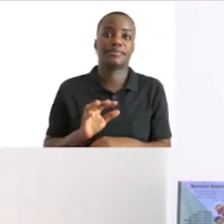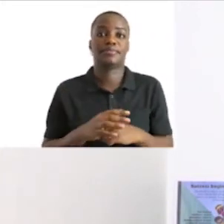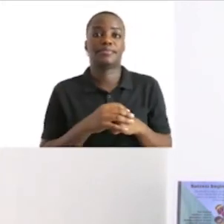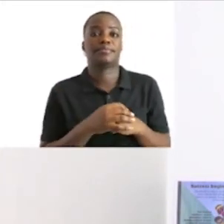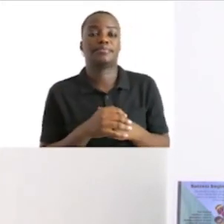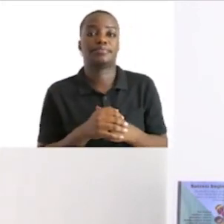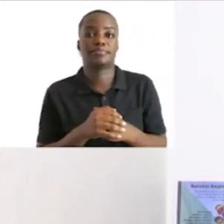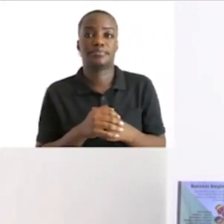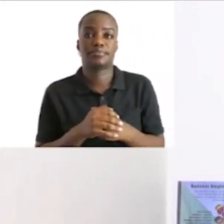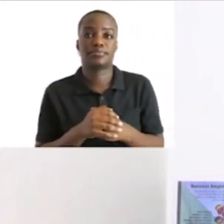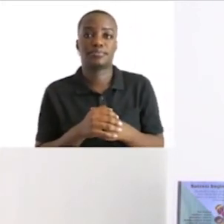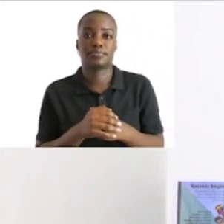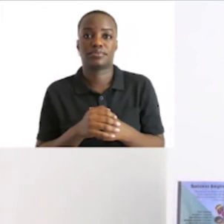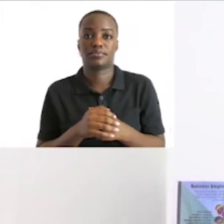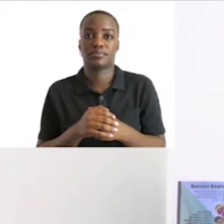89.